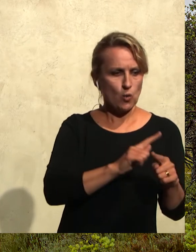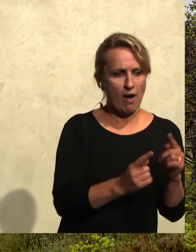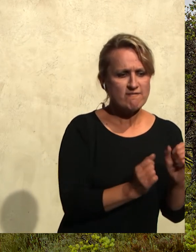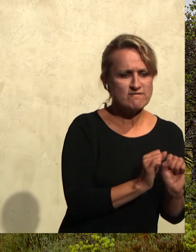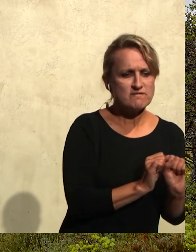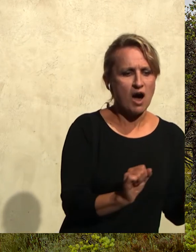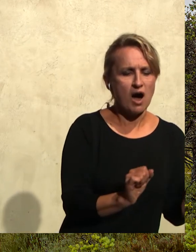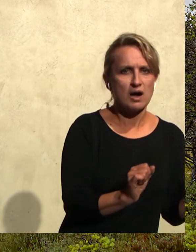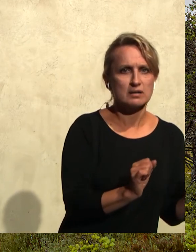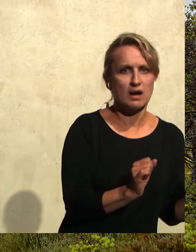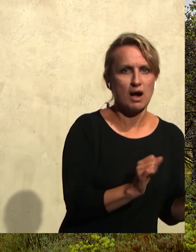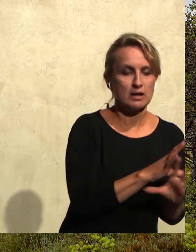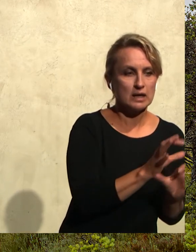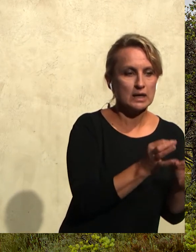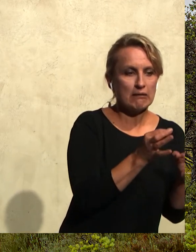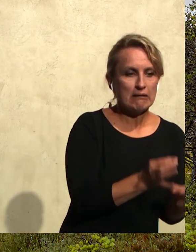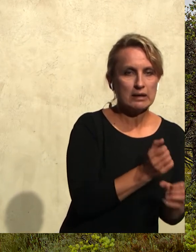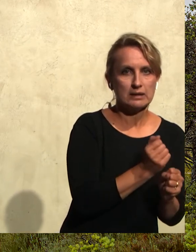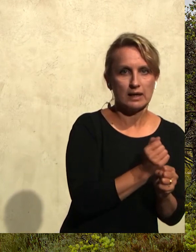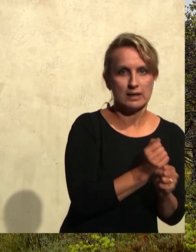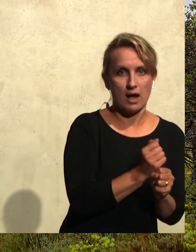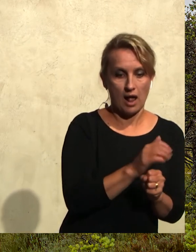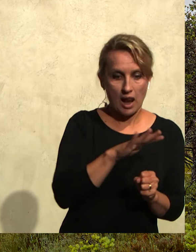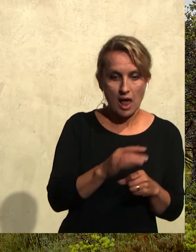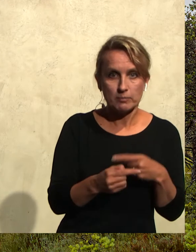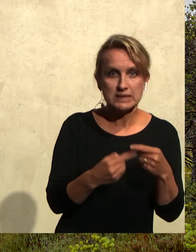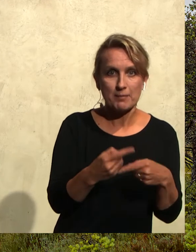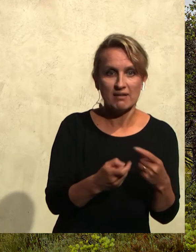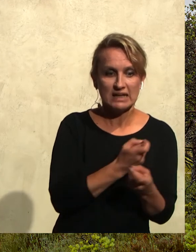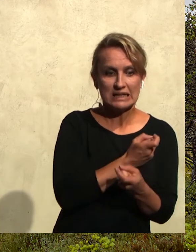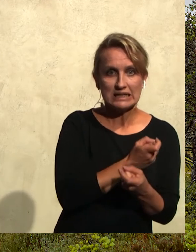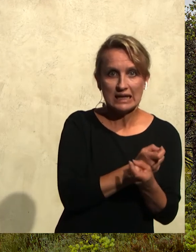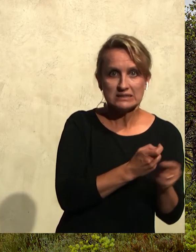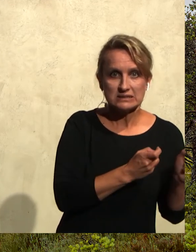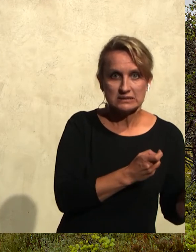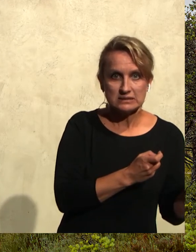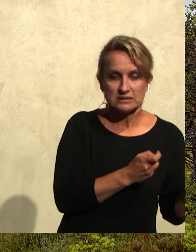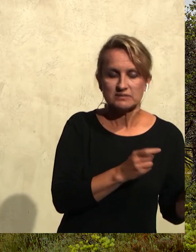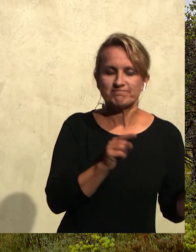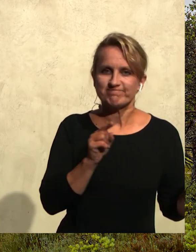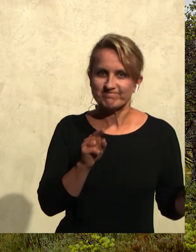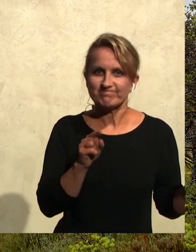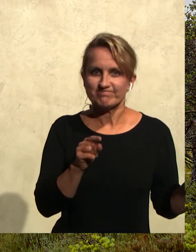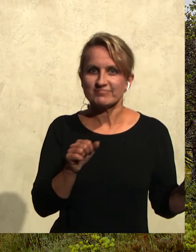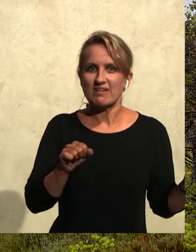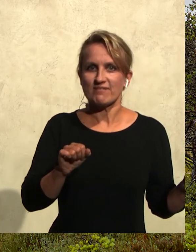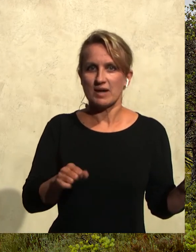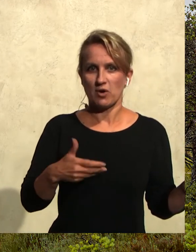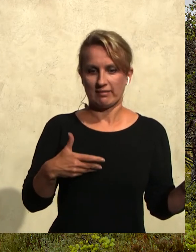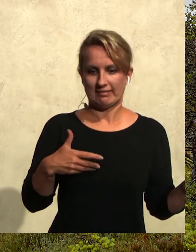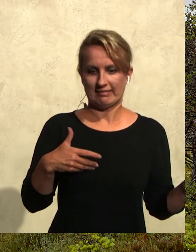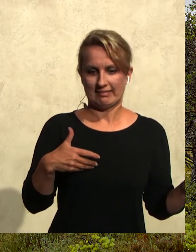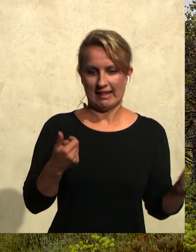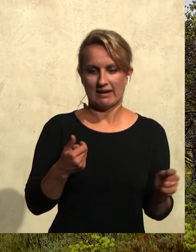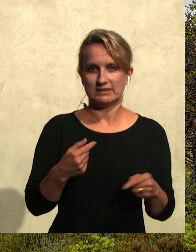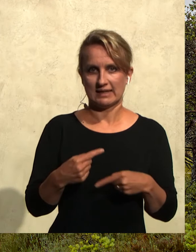through perhaps into adolescence as more, let's say, chance of risky health behaviors. Could be substance